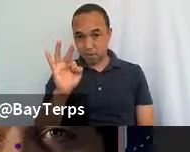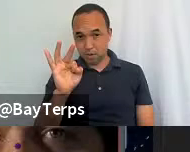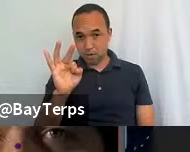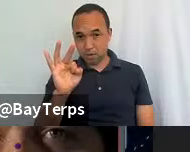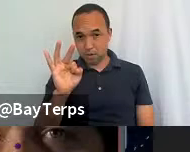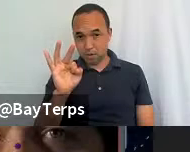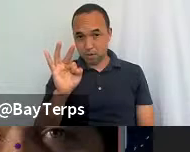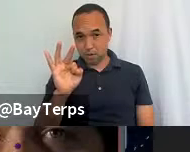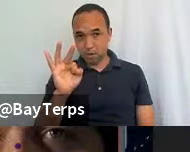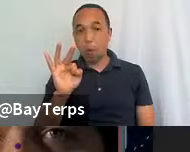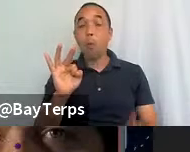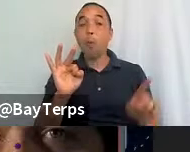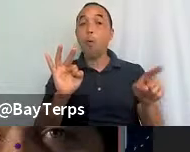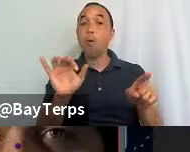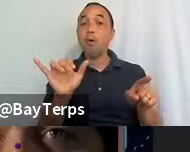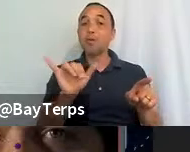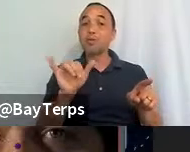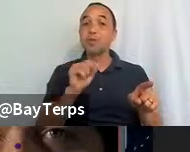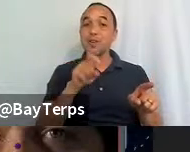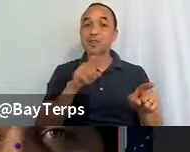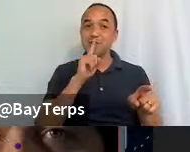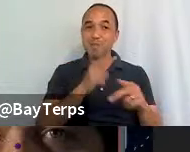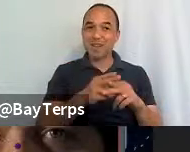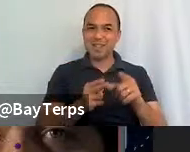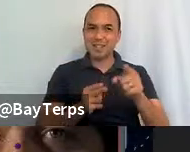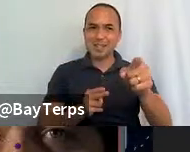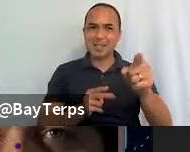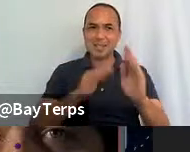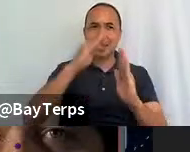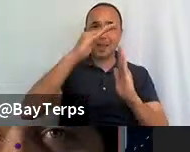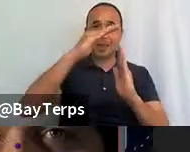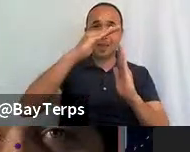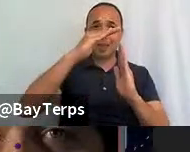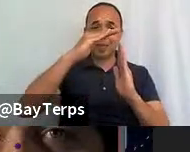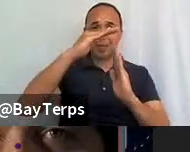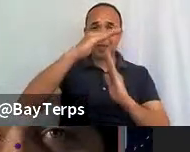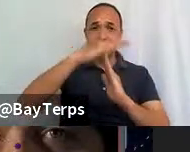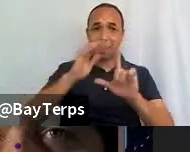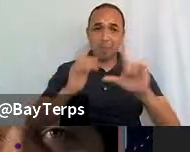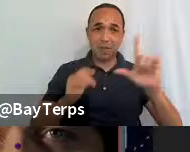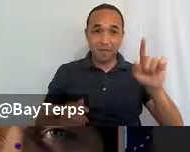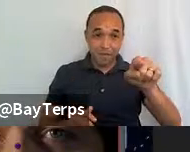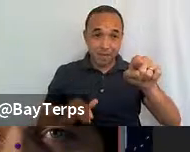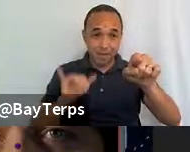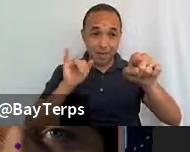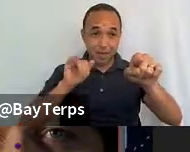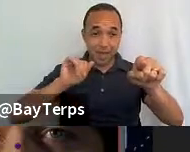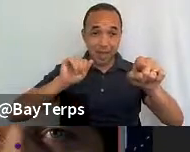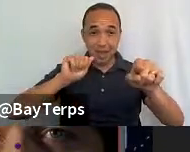And also I should mention up here in the top left, if you click on this little arrow,